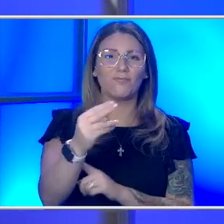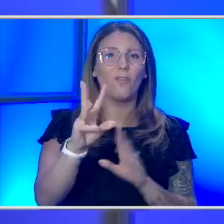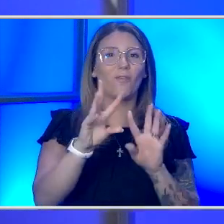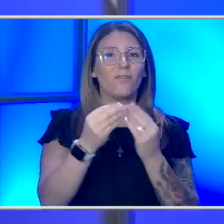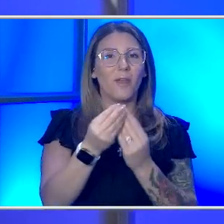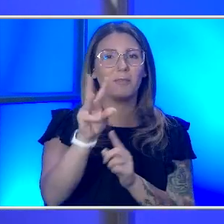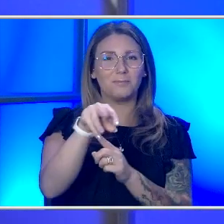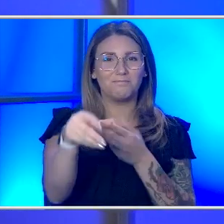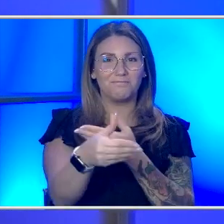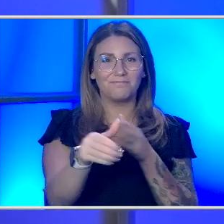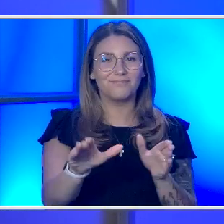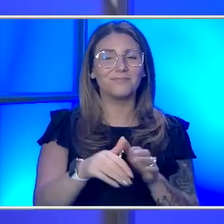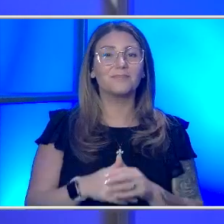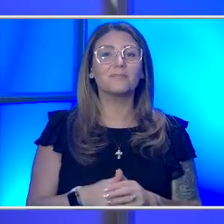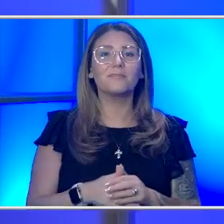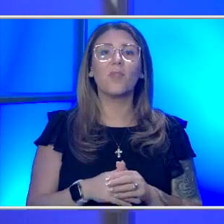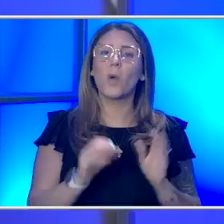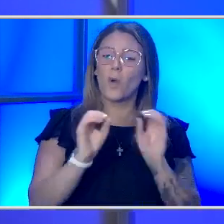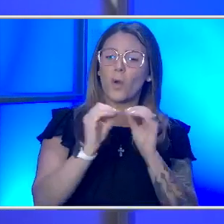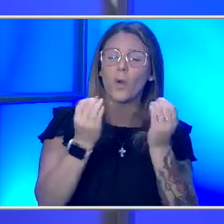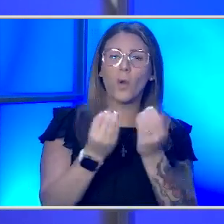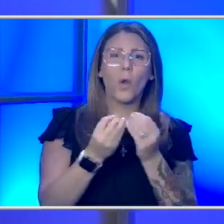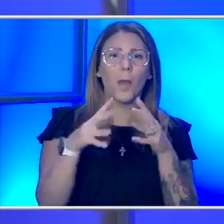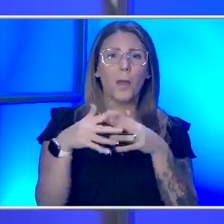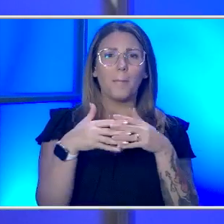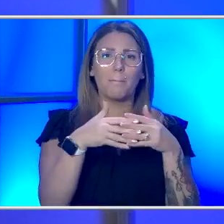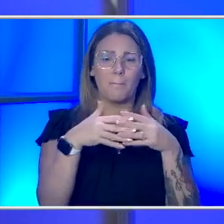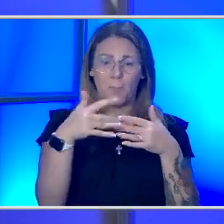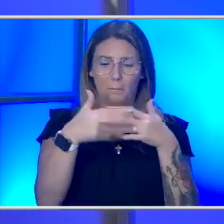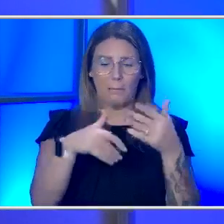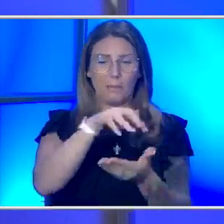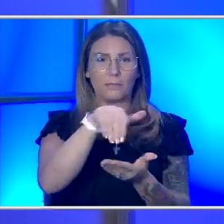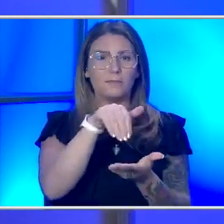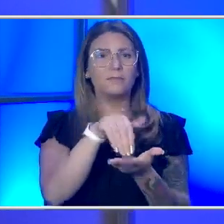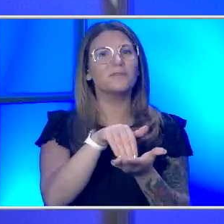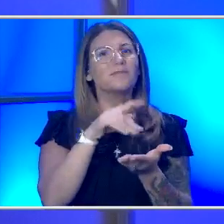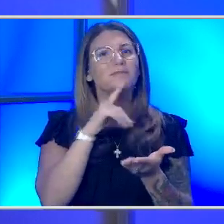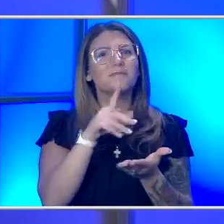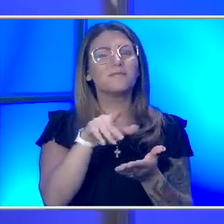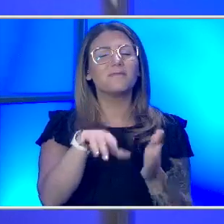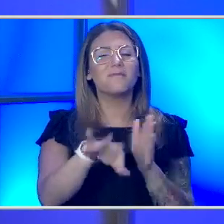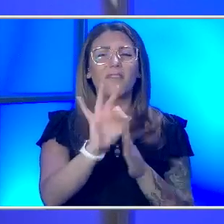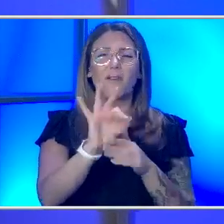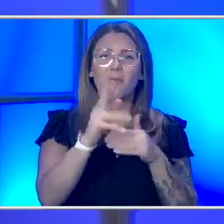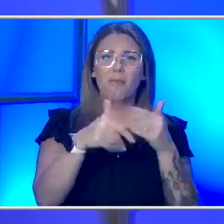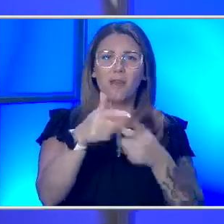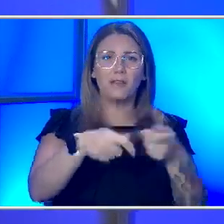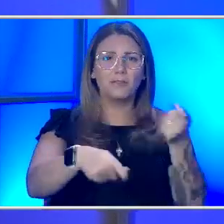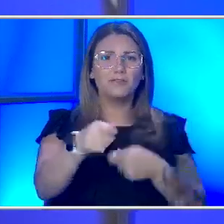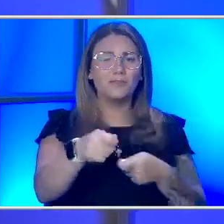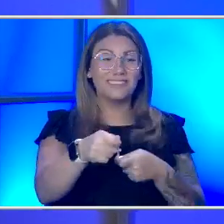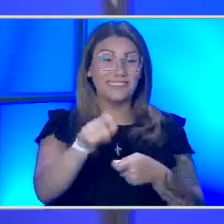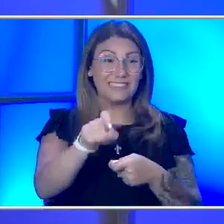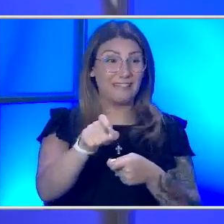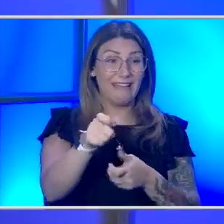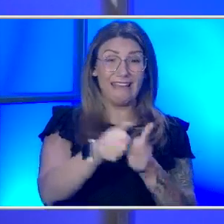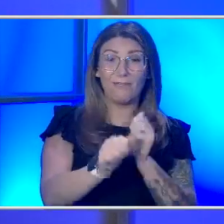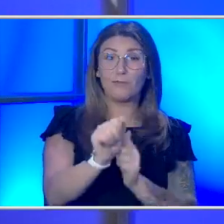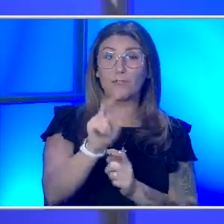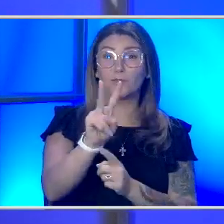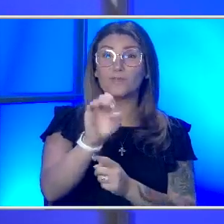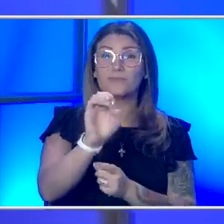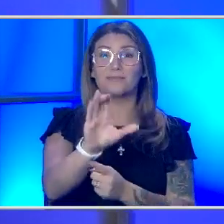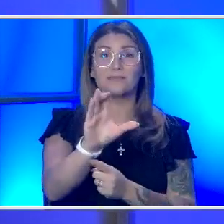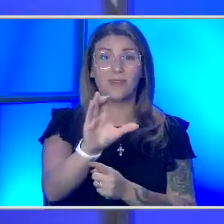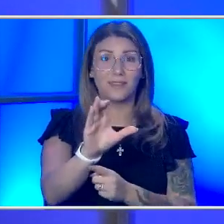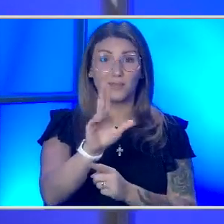The organization America's Blood Centers found a blood transfusion is needed every 2 seconds in the U.S., but just